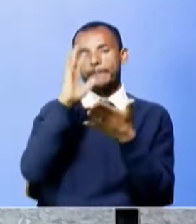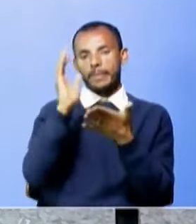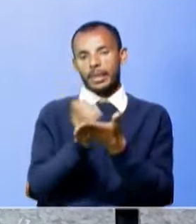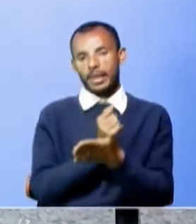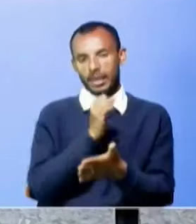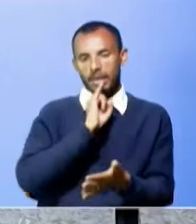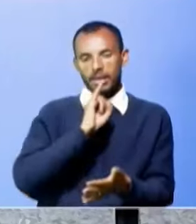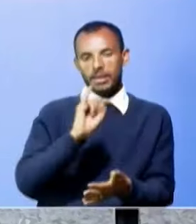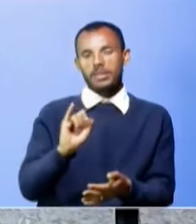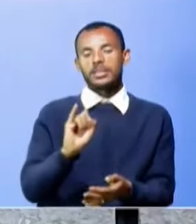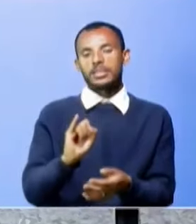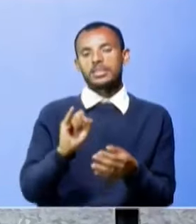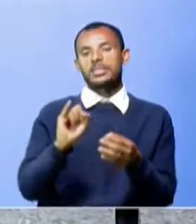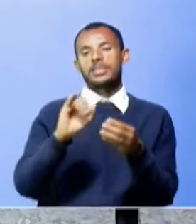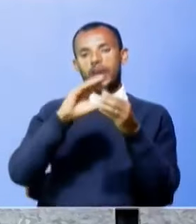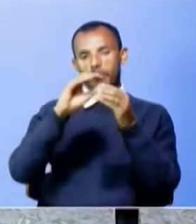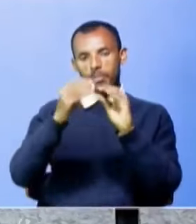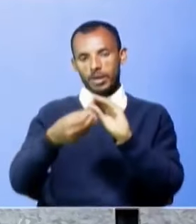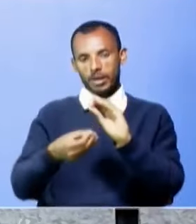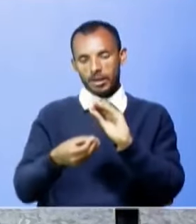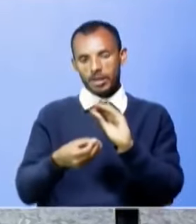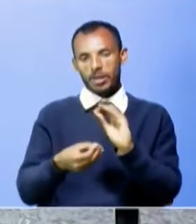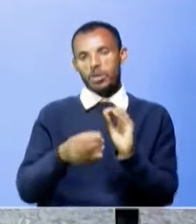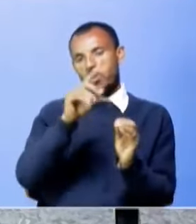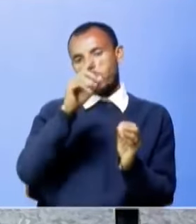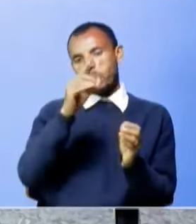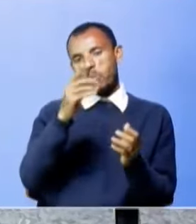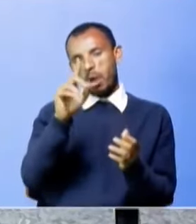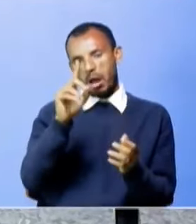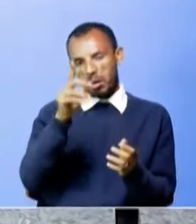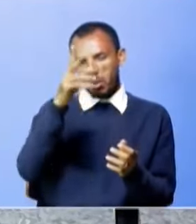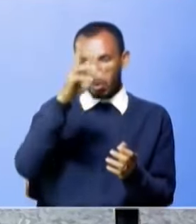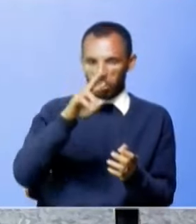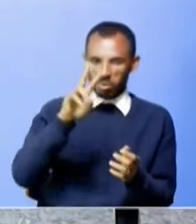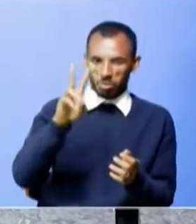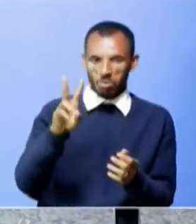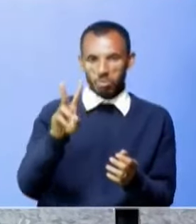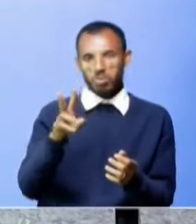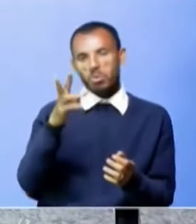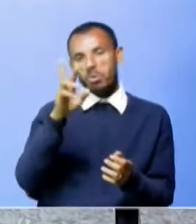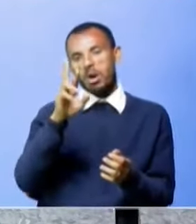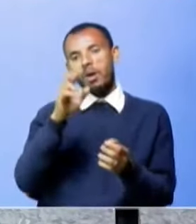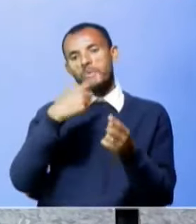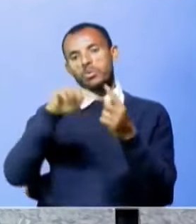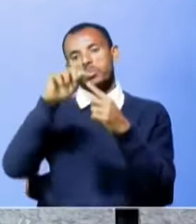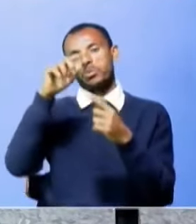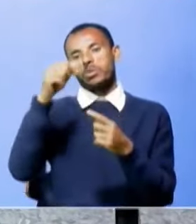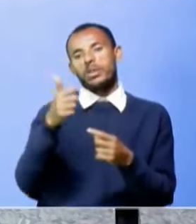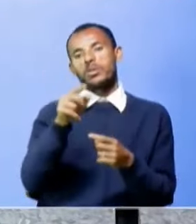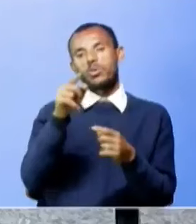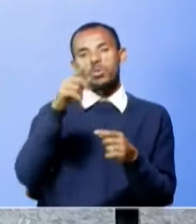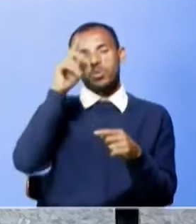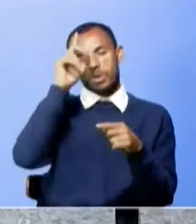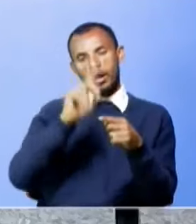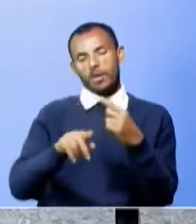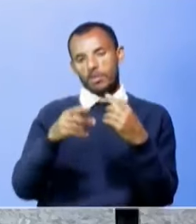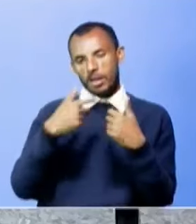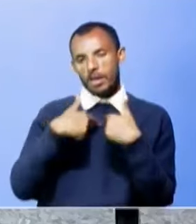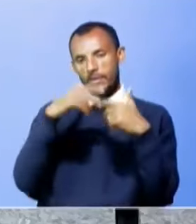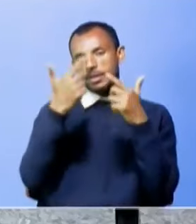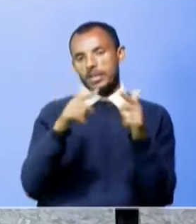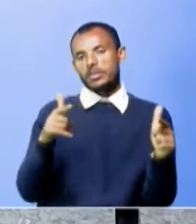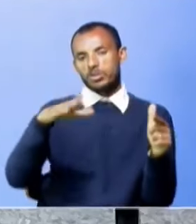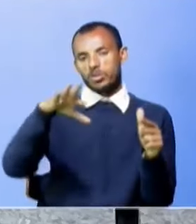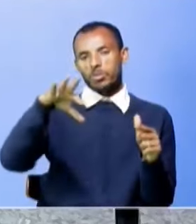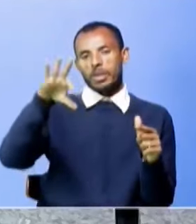be numbers either 1 or 2 up to 10. You cannot have a chance to